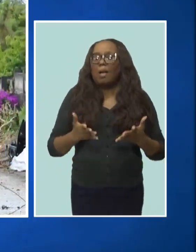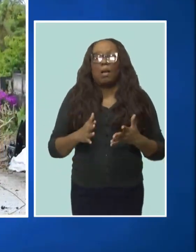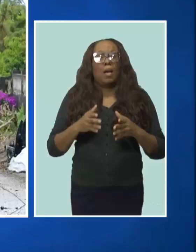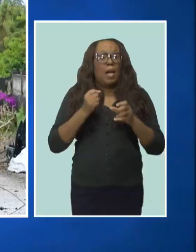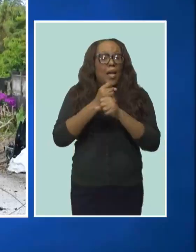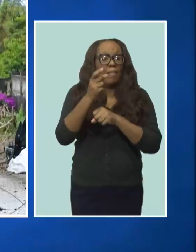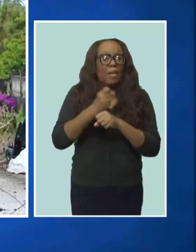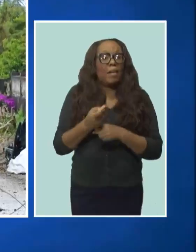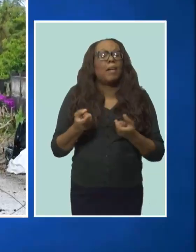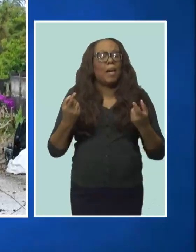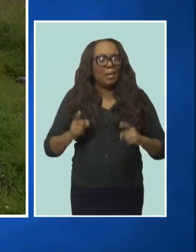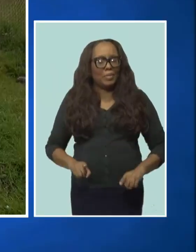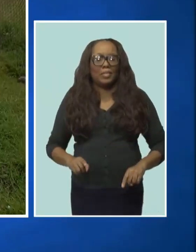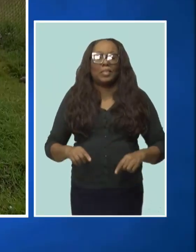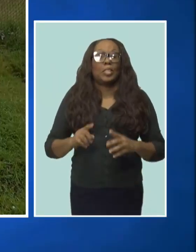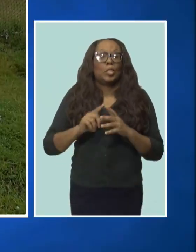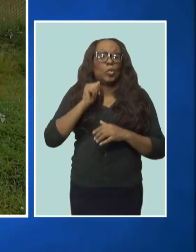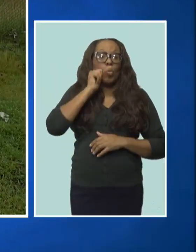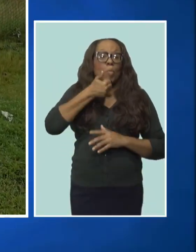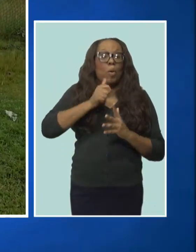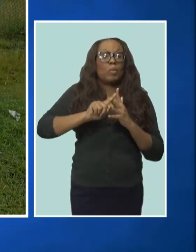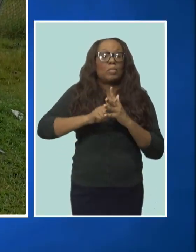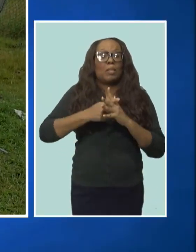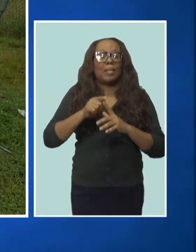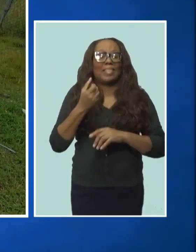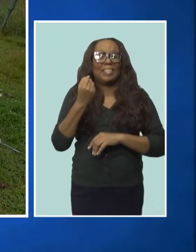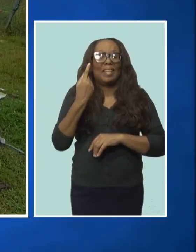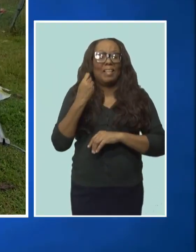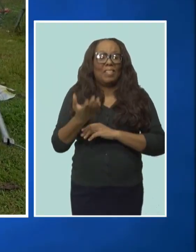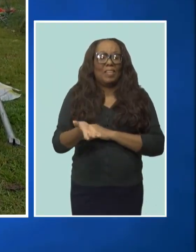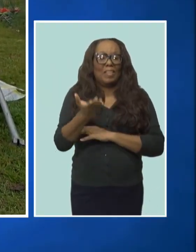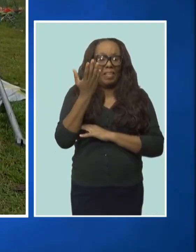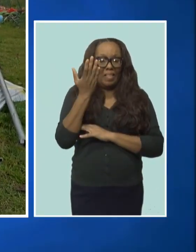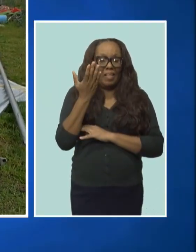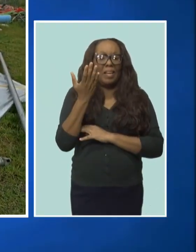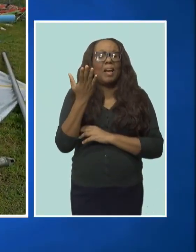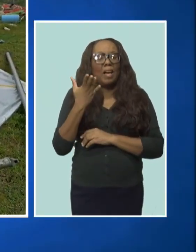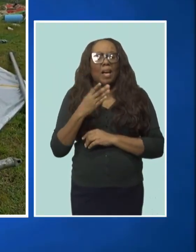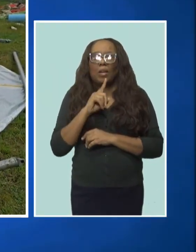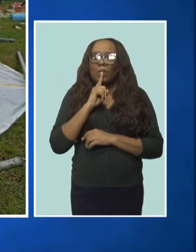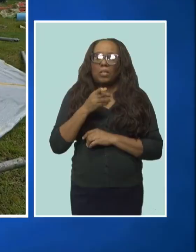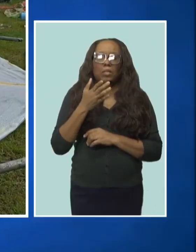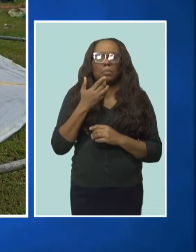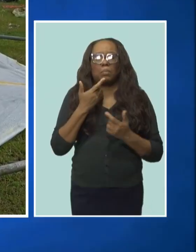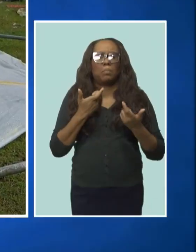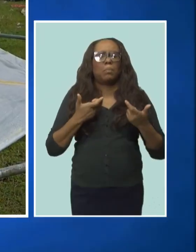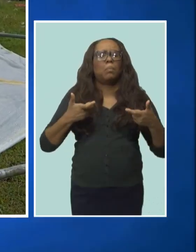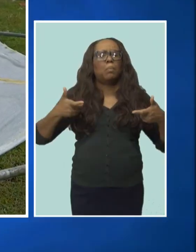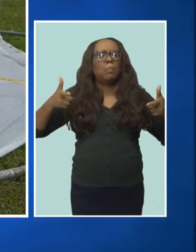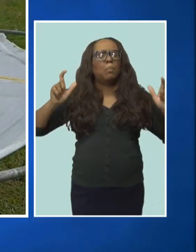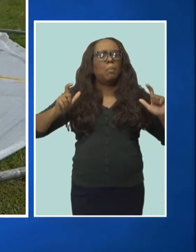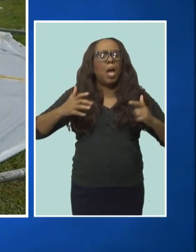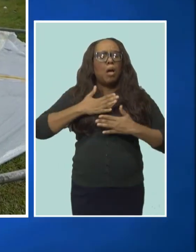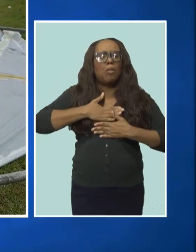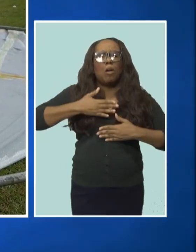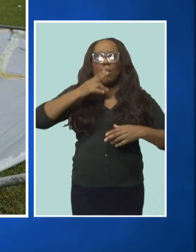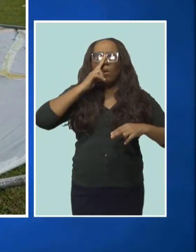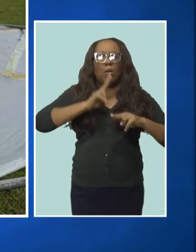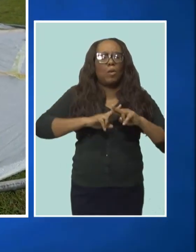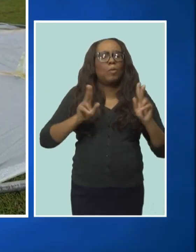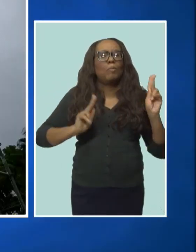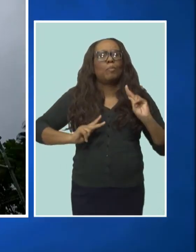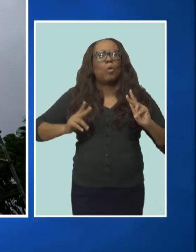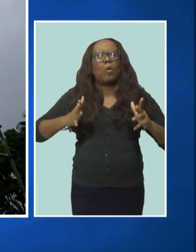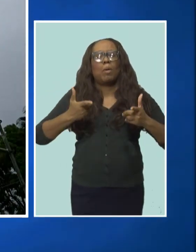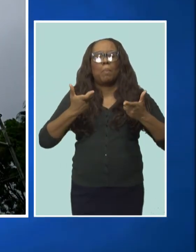underway around 11 o'clock, is added value to the St. Joseph Regathering, and it promises maximum adventure for those brave enough